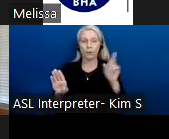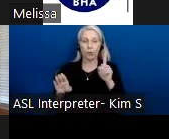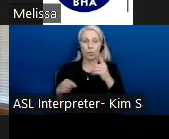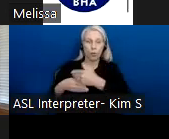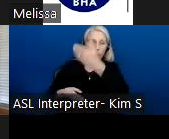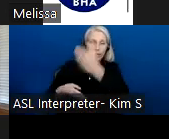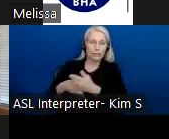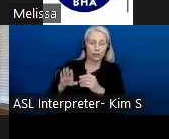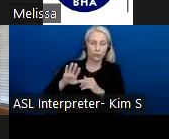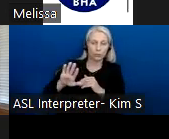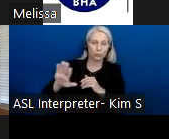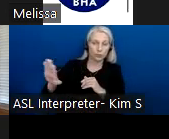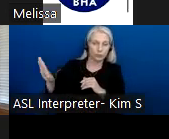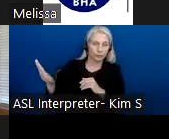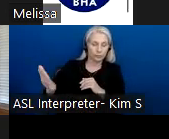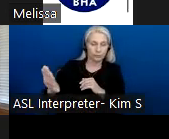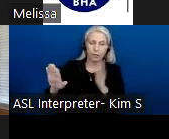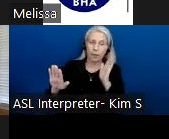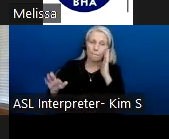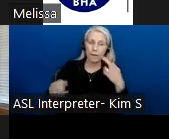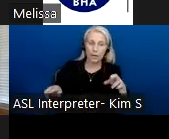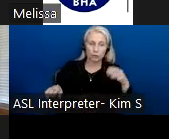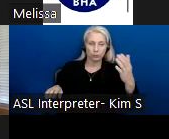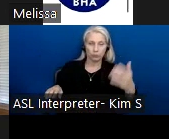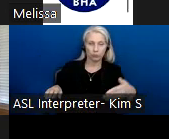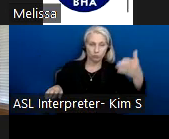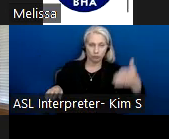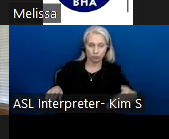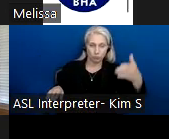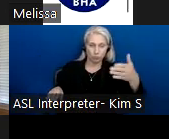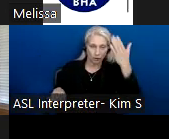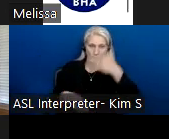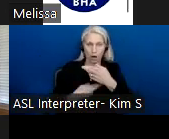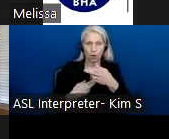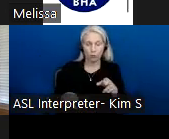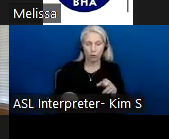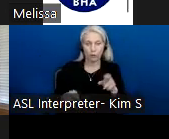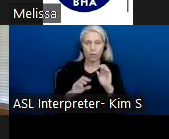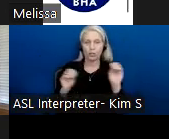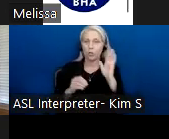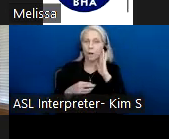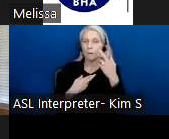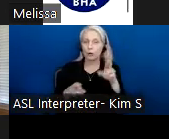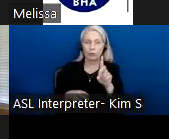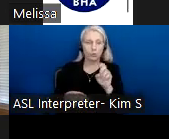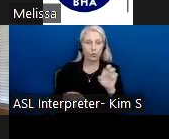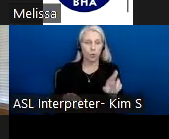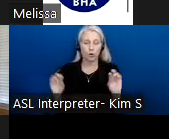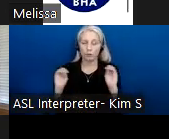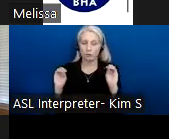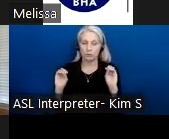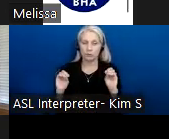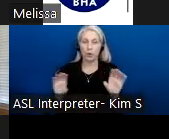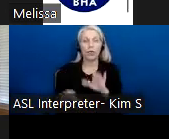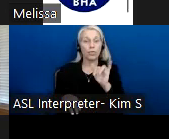window between the bedroom and the front room, and there is no bedroom door. We did that